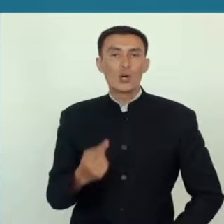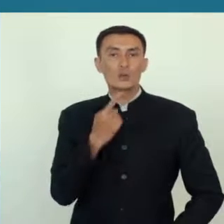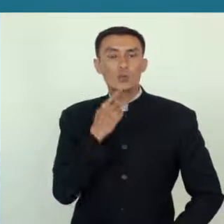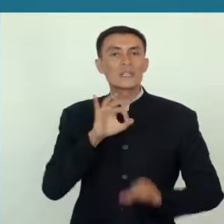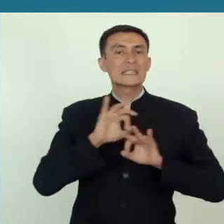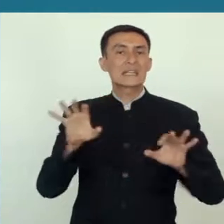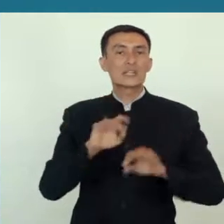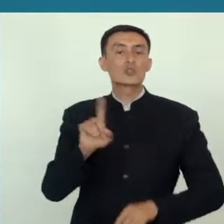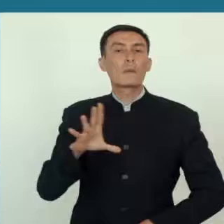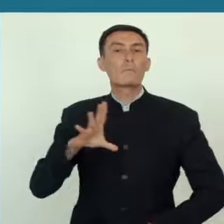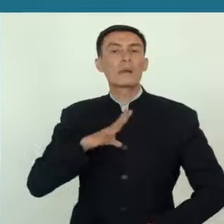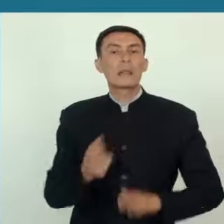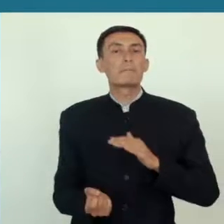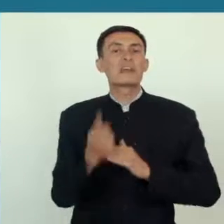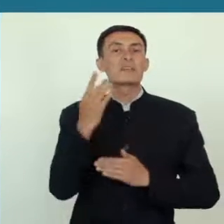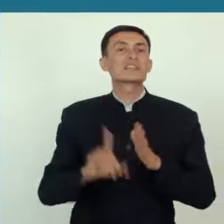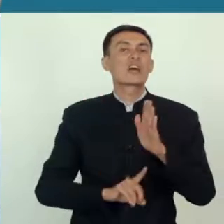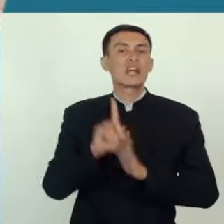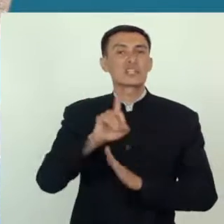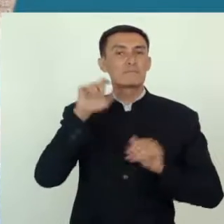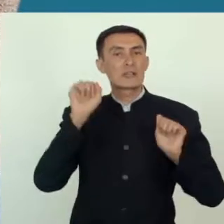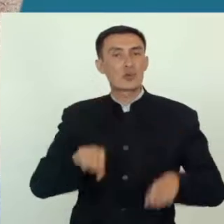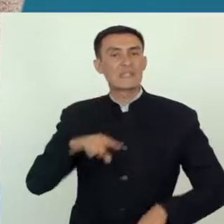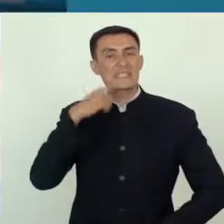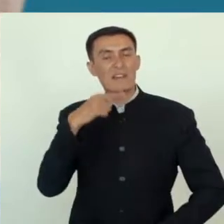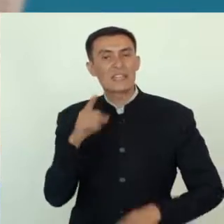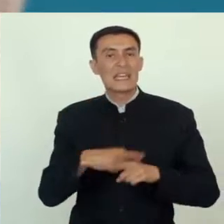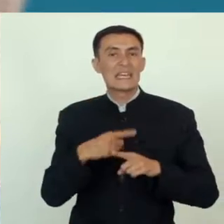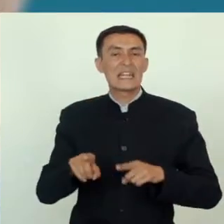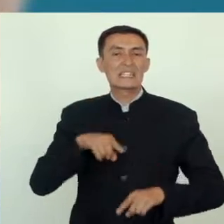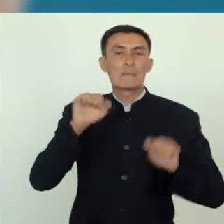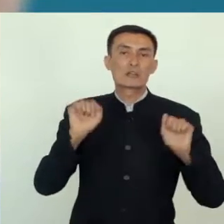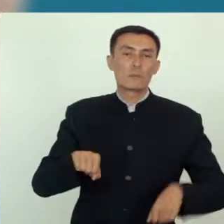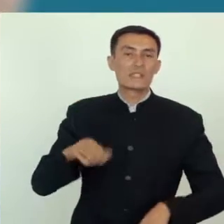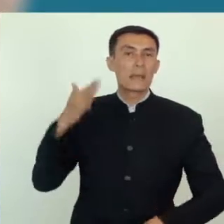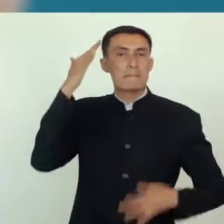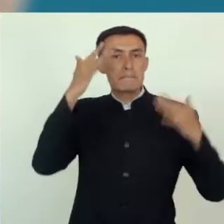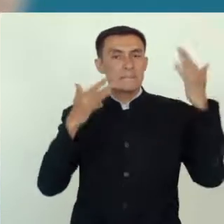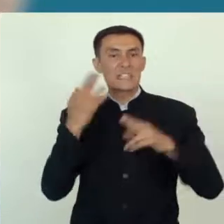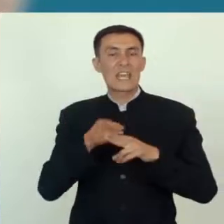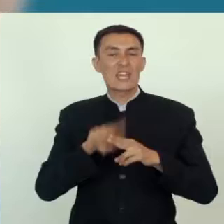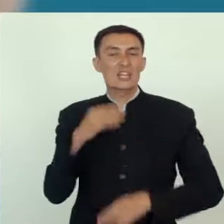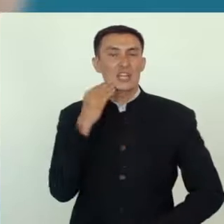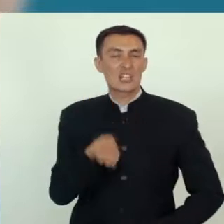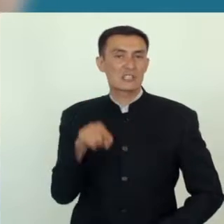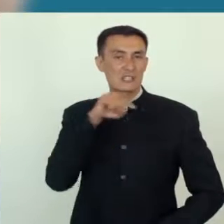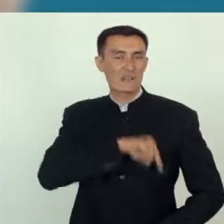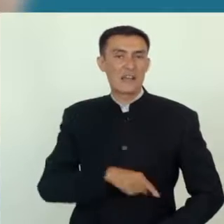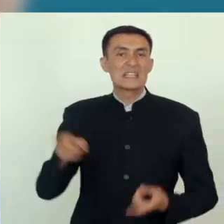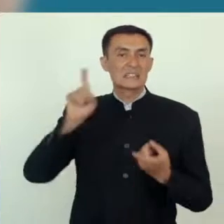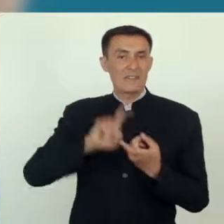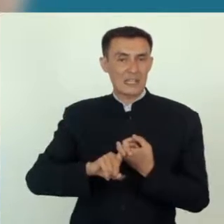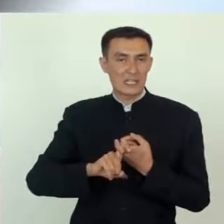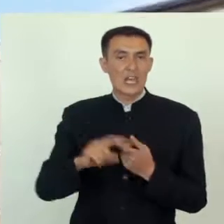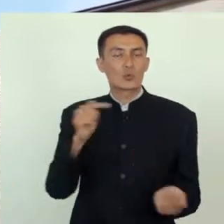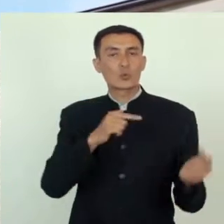to think. These two qualities are closely connected. They complement each other, and we can assume that they evolved at the same time.